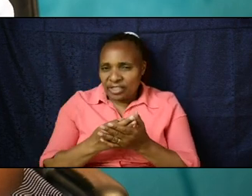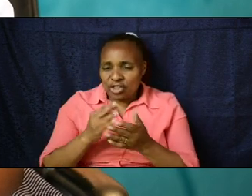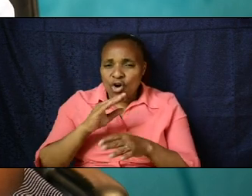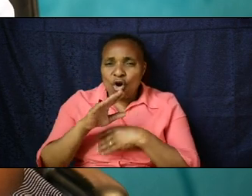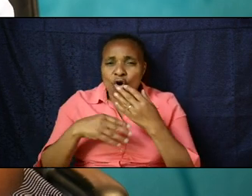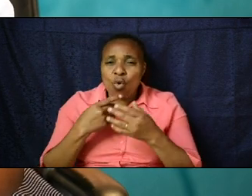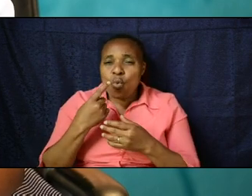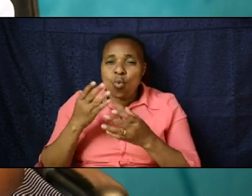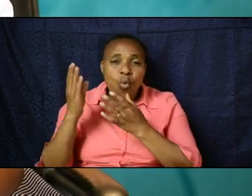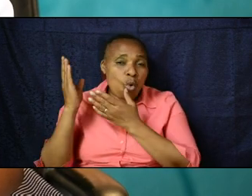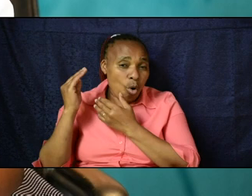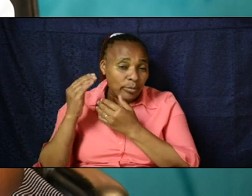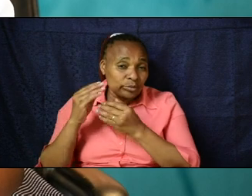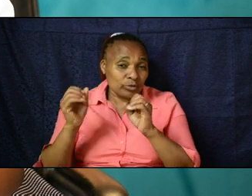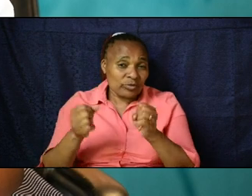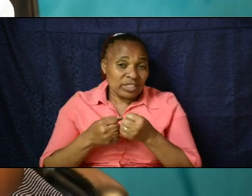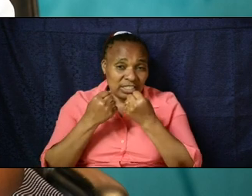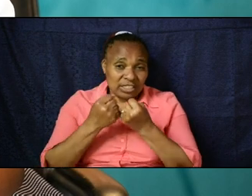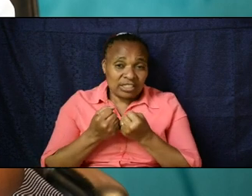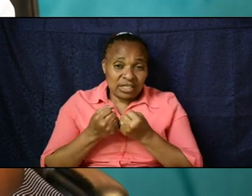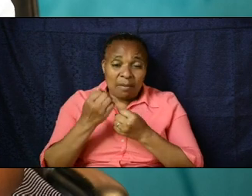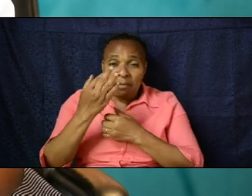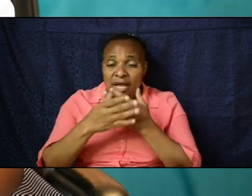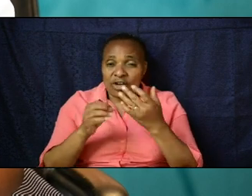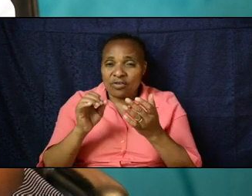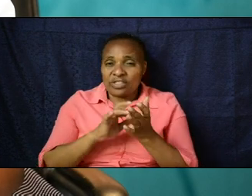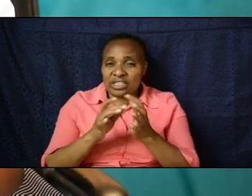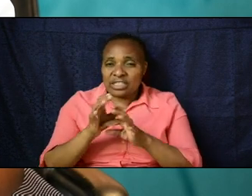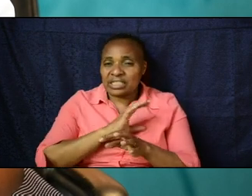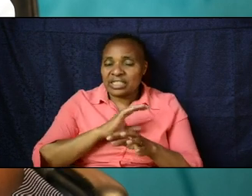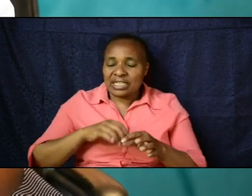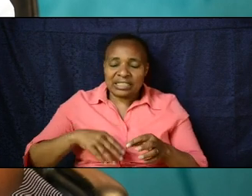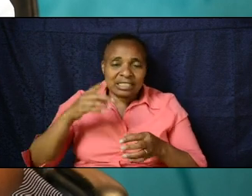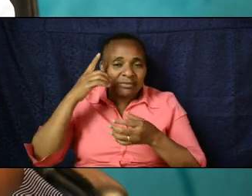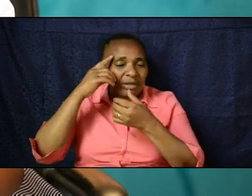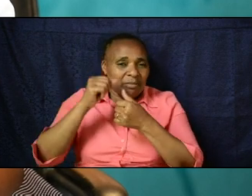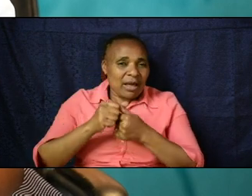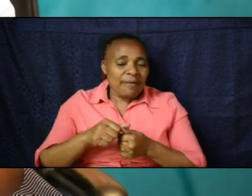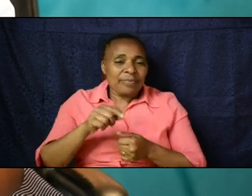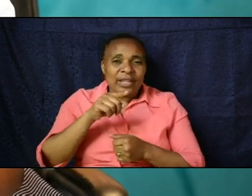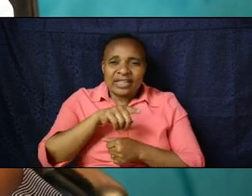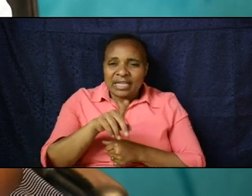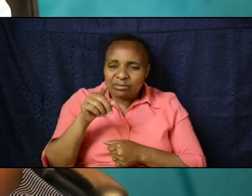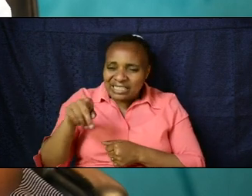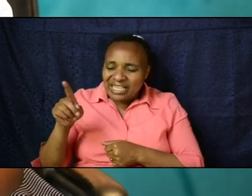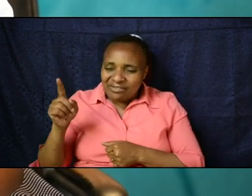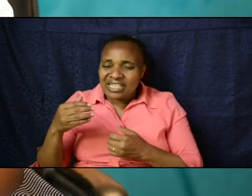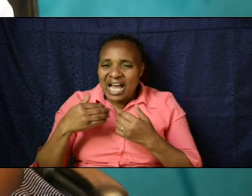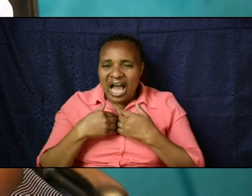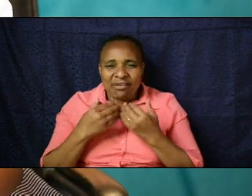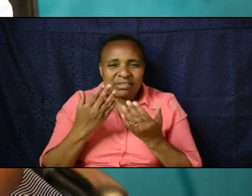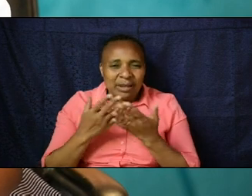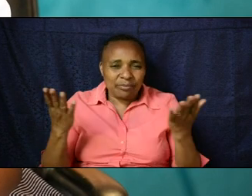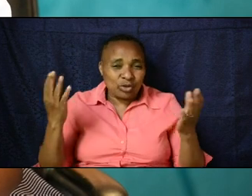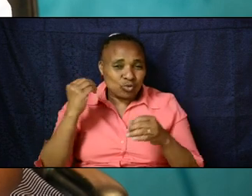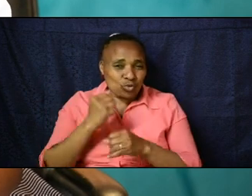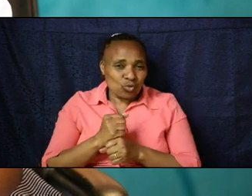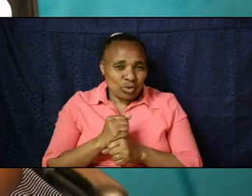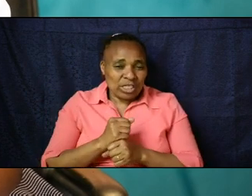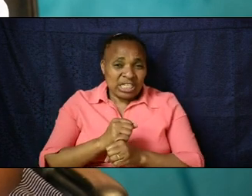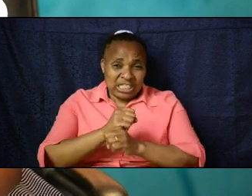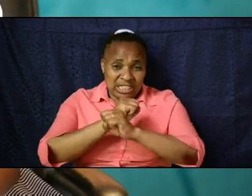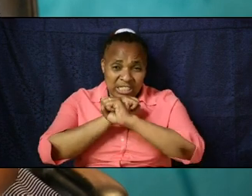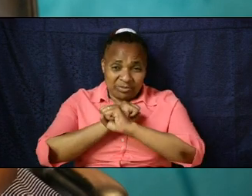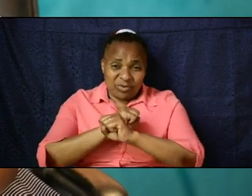who hope to be saved by the merits of the blood of Christ should realize that they themselves have something to do in securing